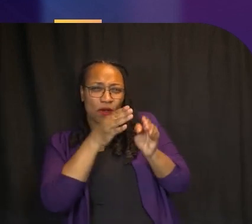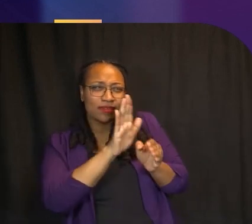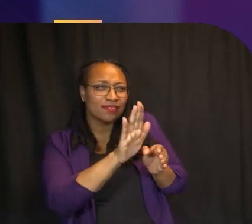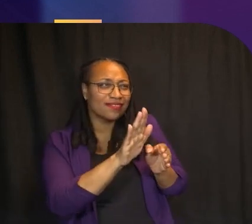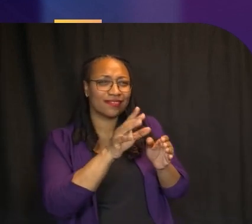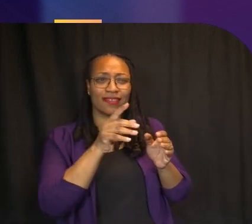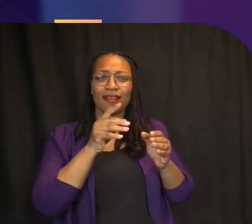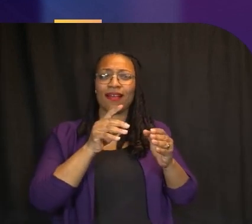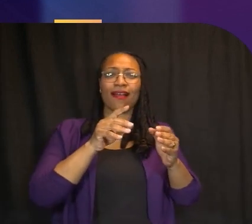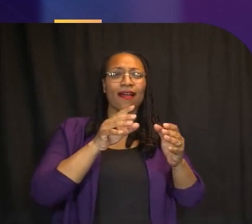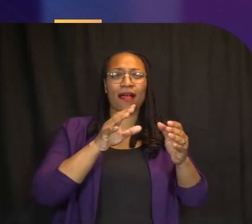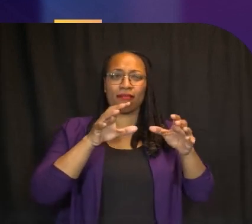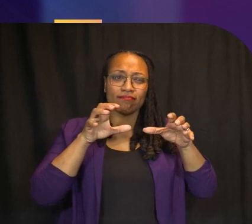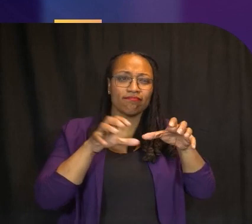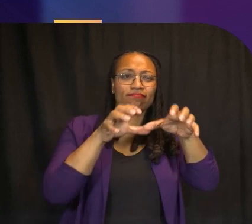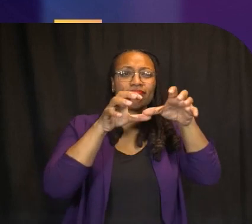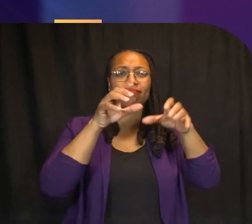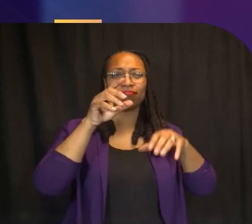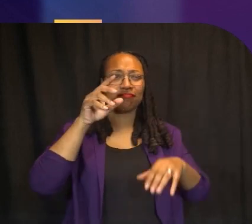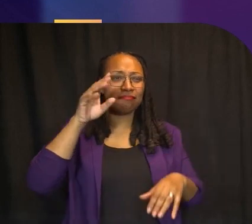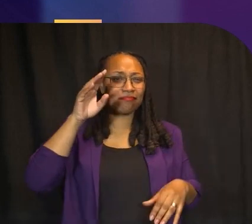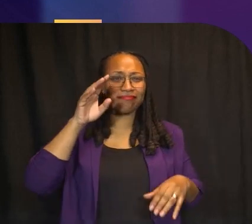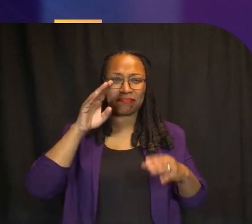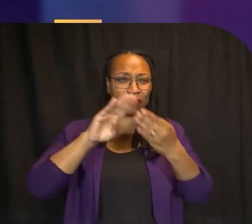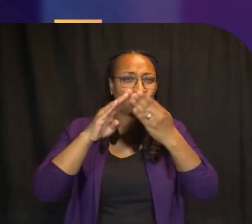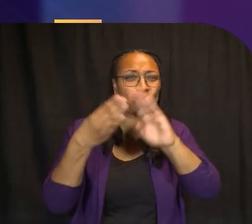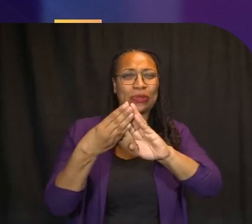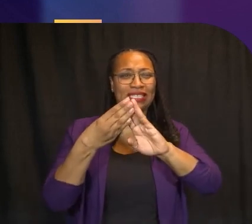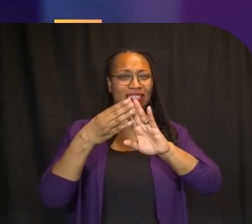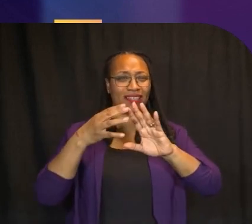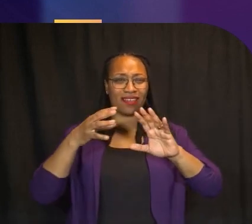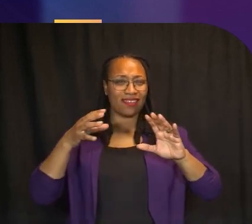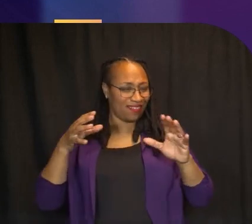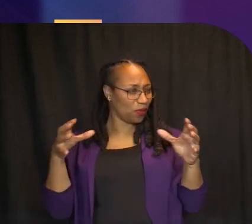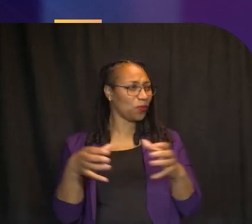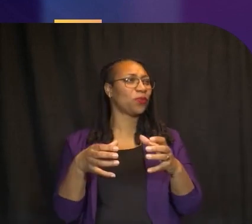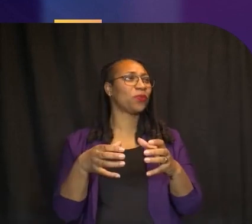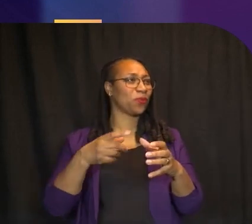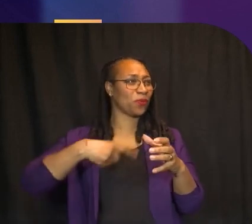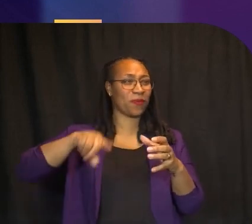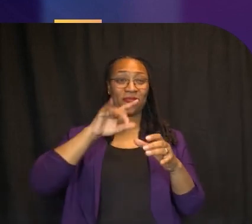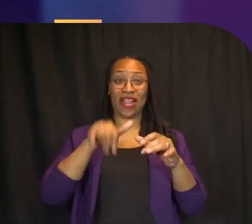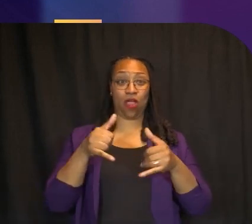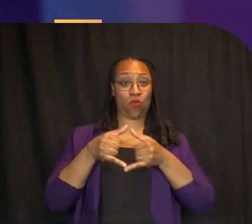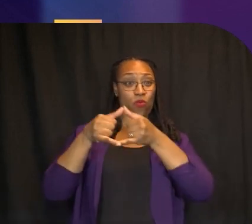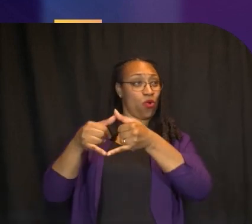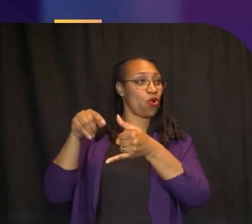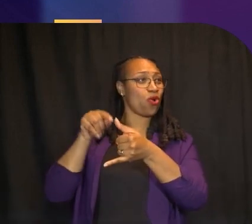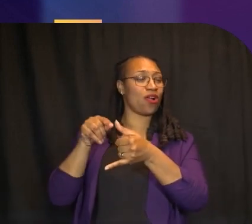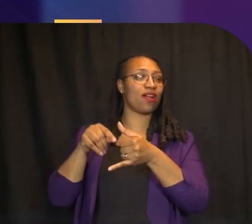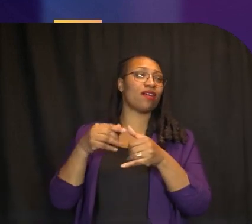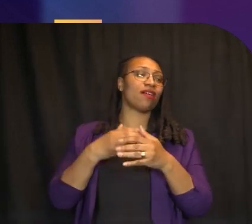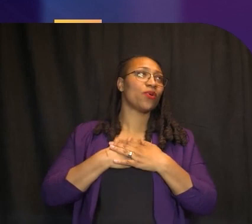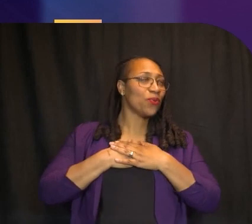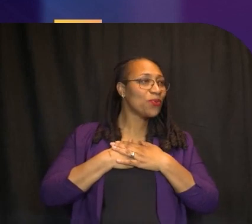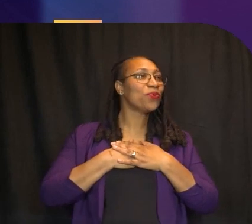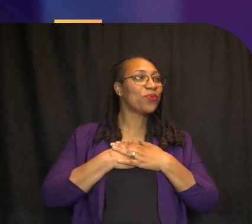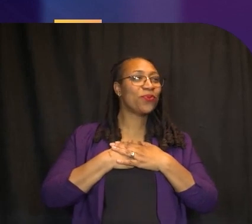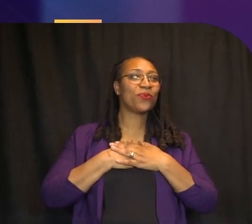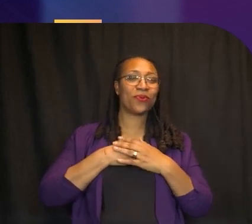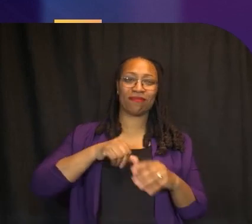AAPD Paul G. Earn Emerging Leaders Awards. I am so proud to present our first awardee for the